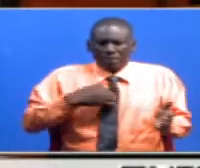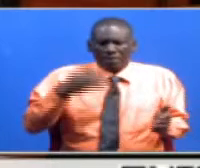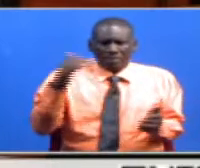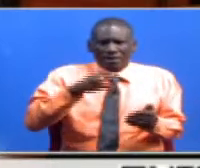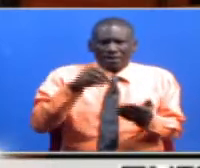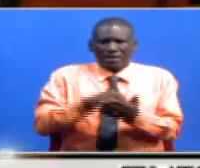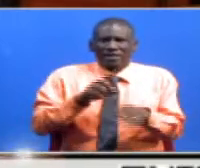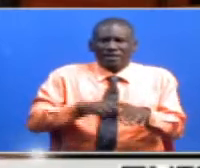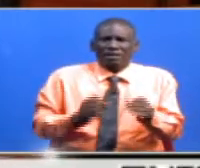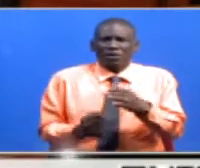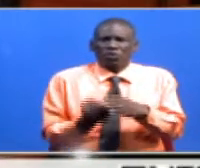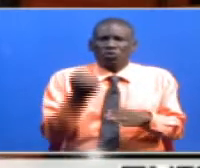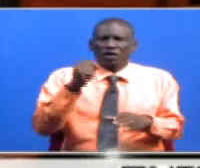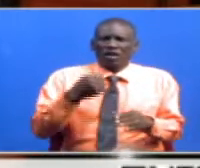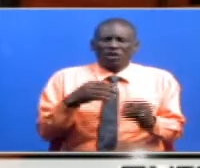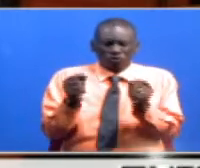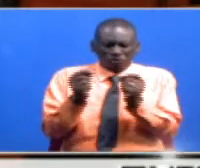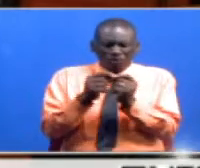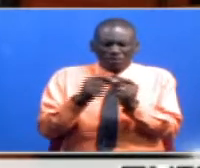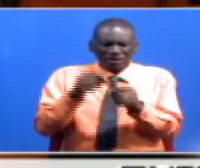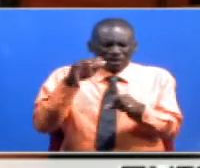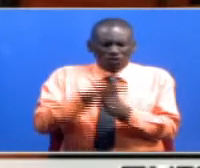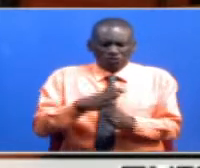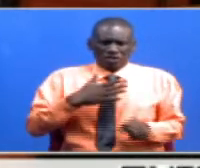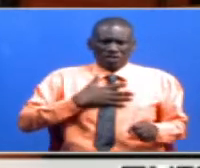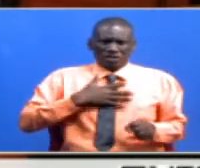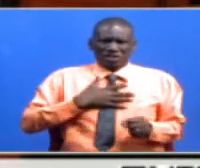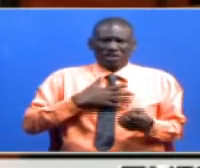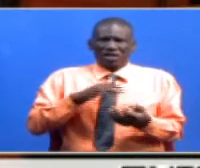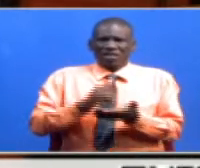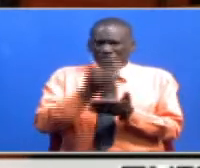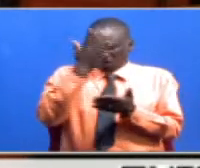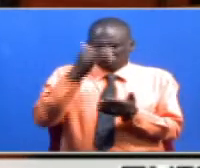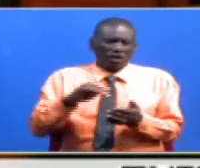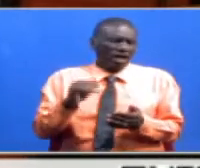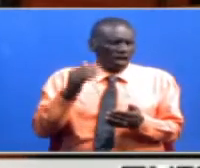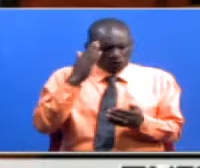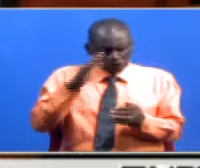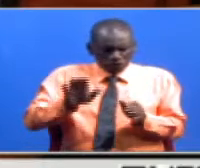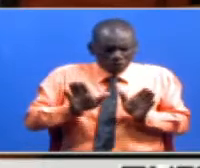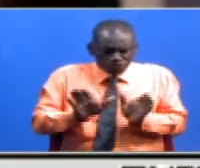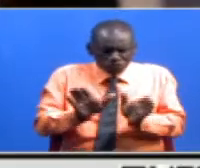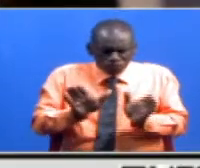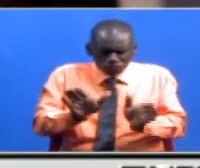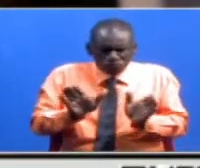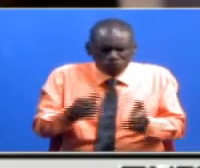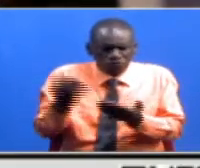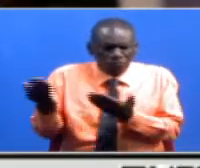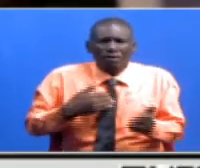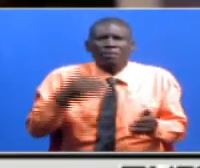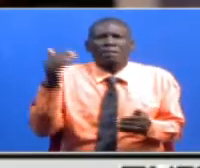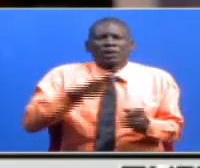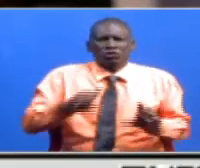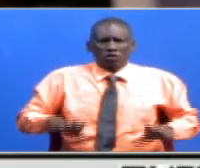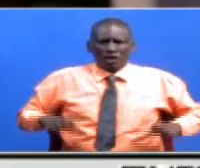I had so much pain in my chest. And that's how I knew they had to do CPR on me to bring me back.